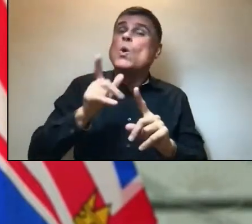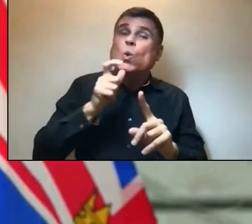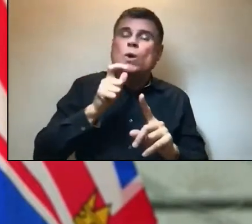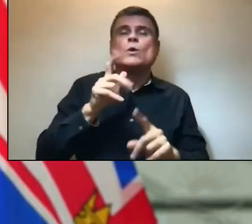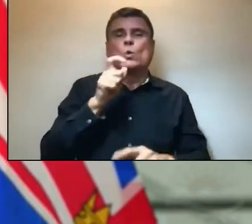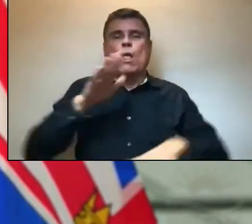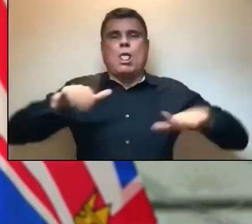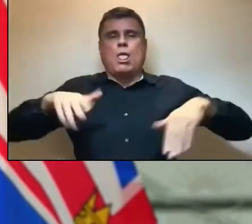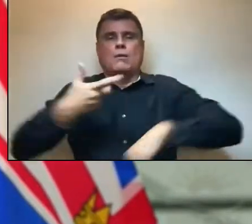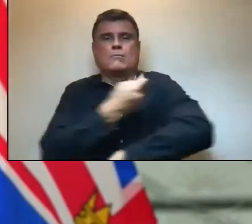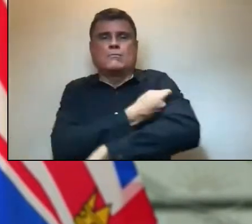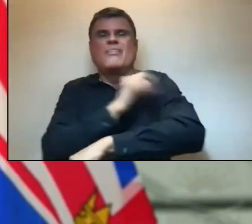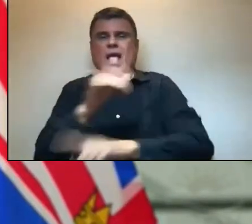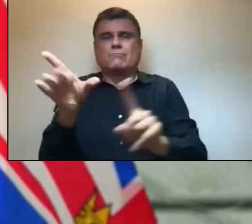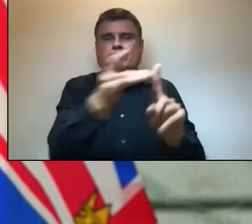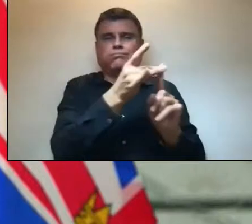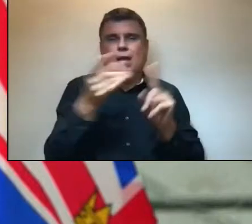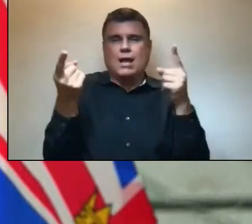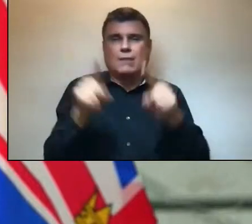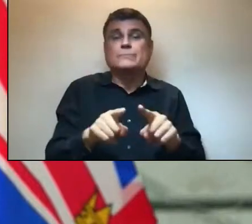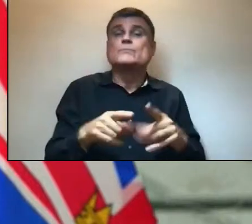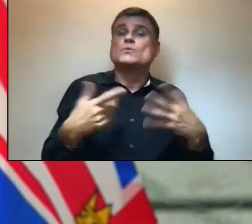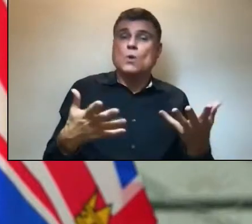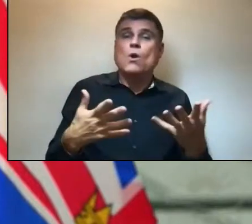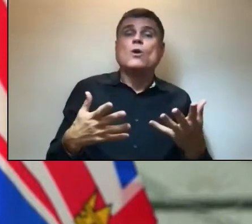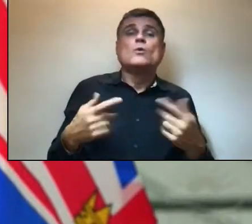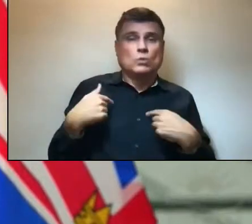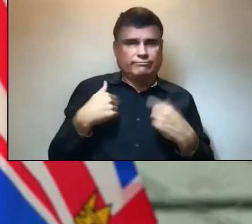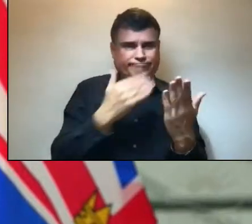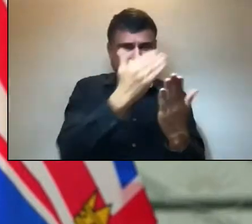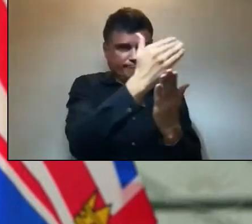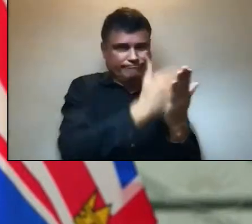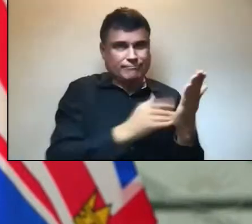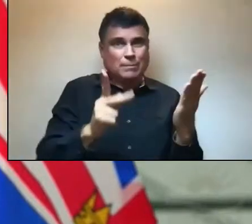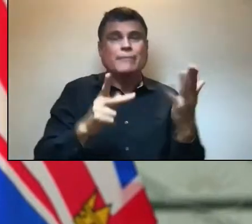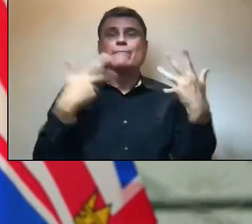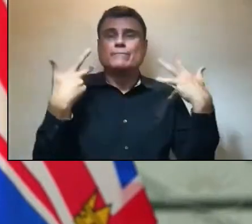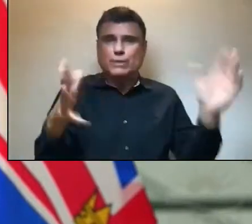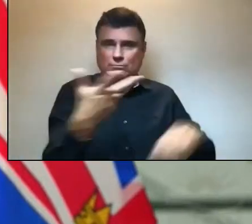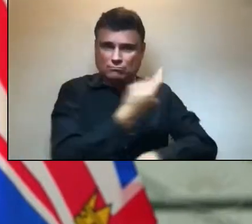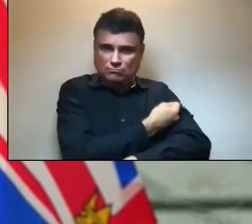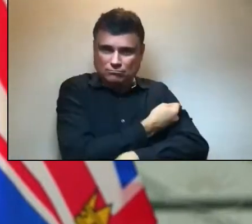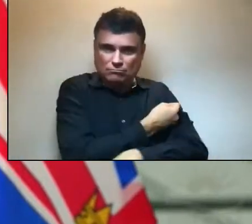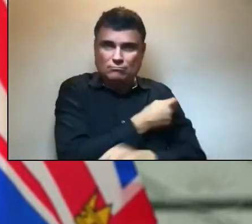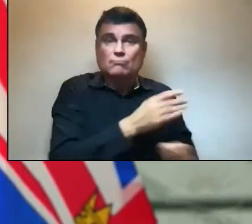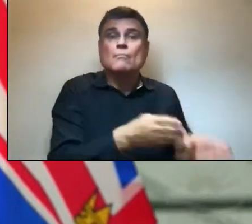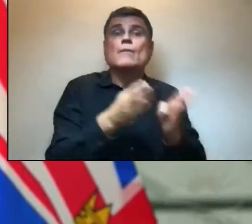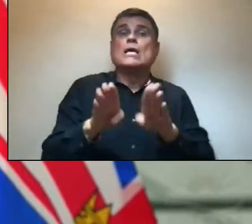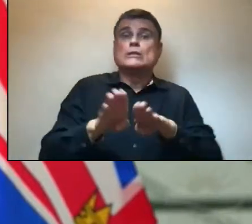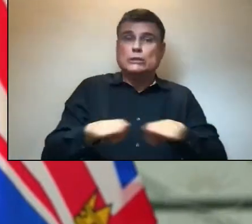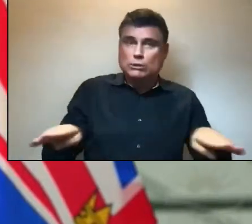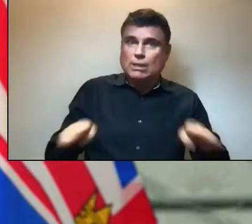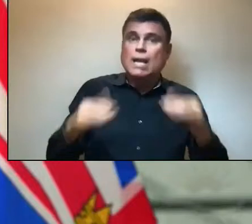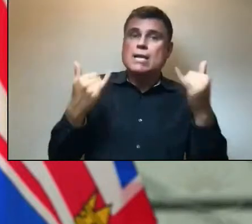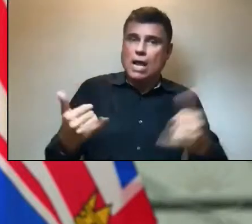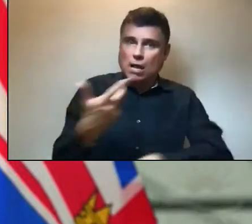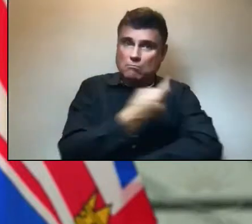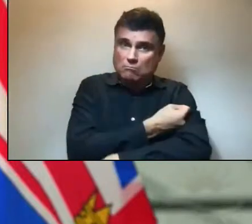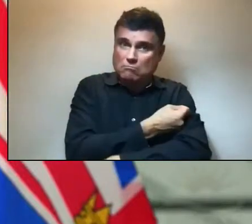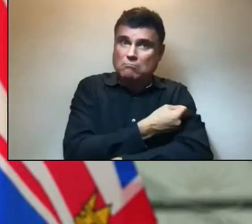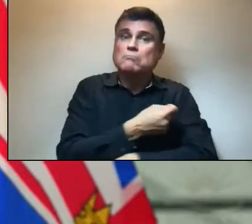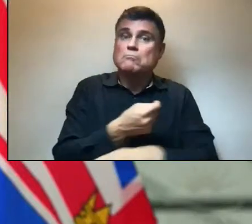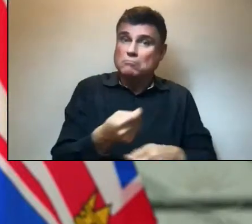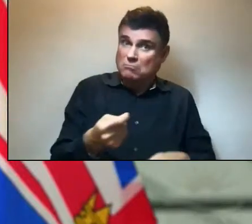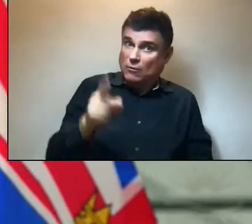those who are vaccinated and children that are getting vaccinated now, if there was a potential of the province comparing this list